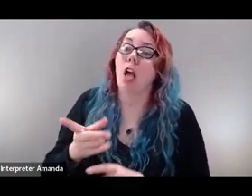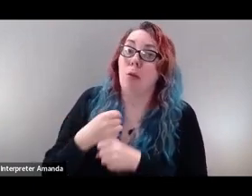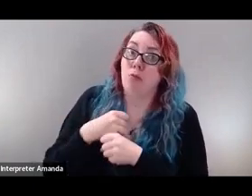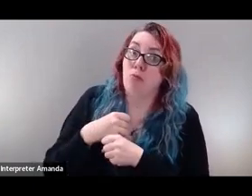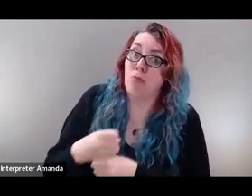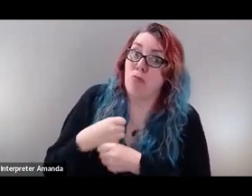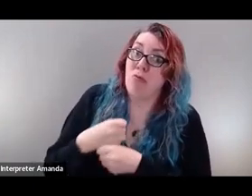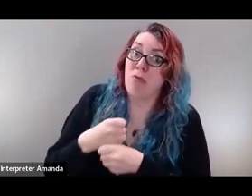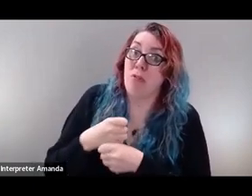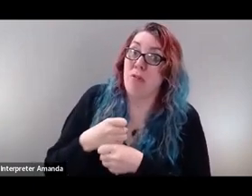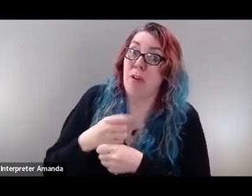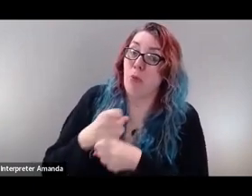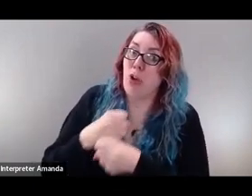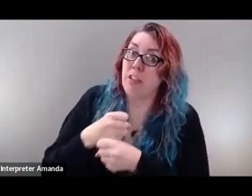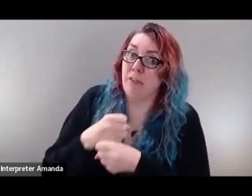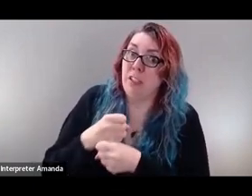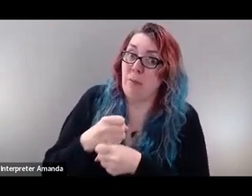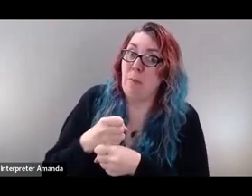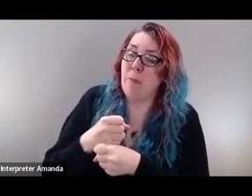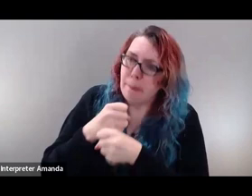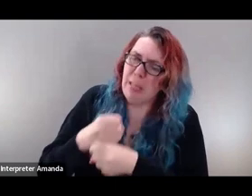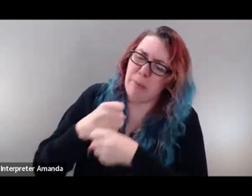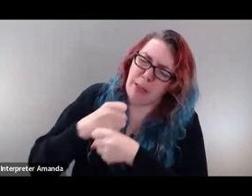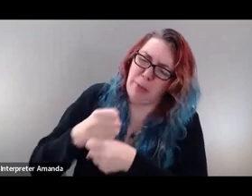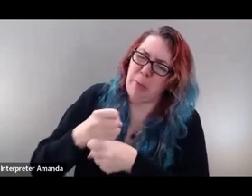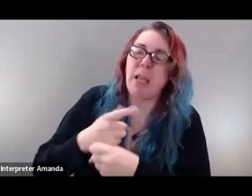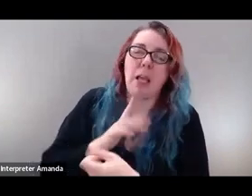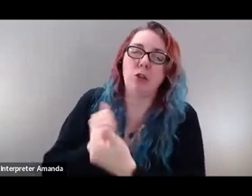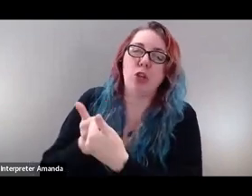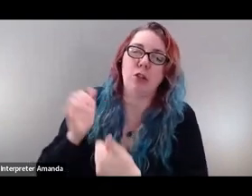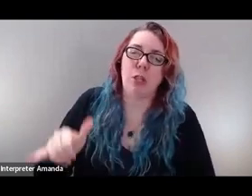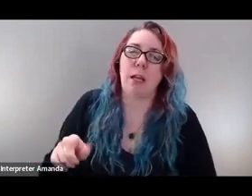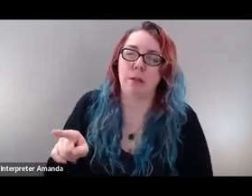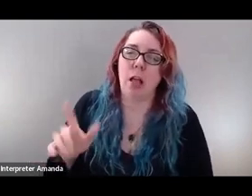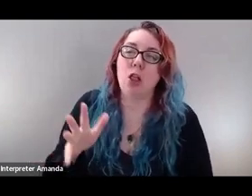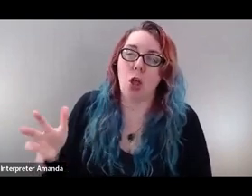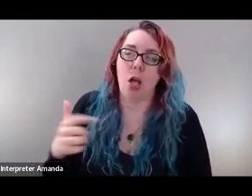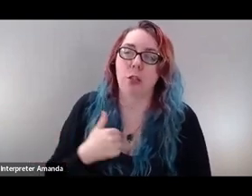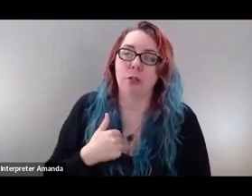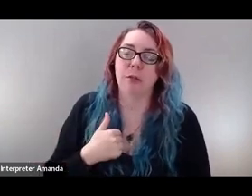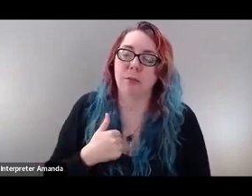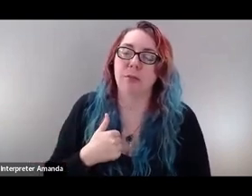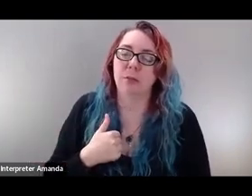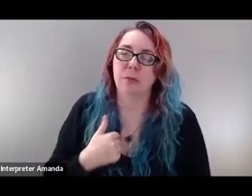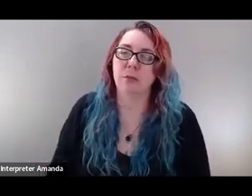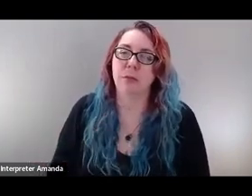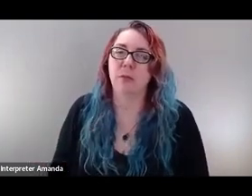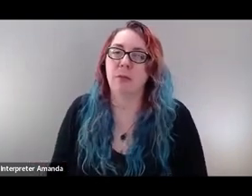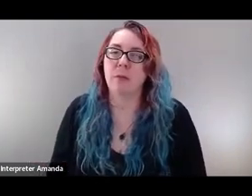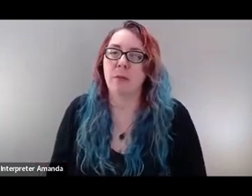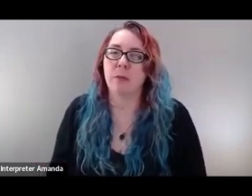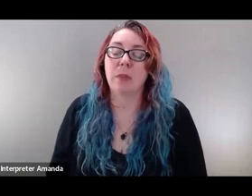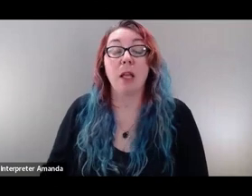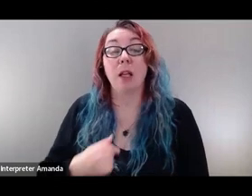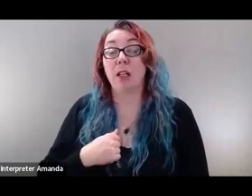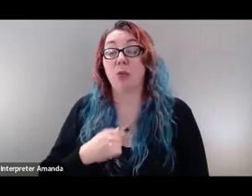my practice. And I think part of it, an overarching thing that I'd like to see is a shift and broadening of